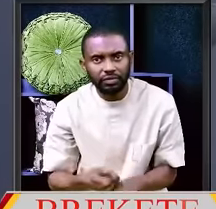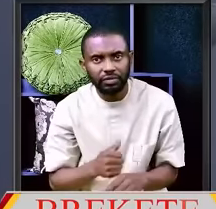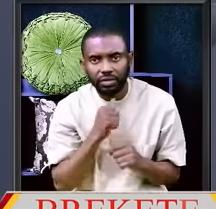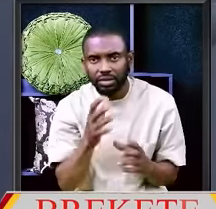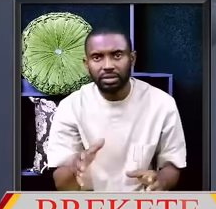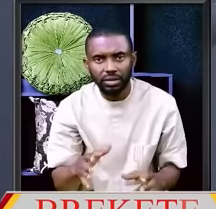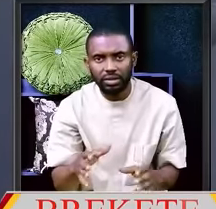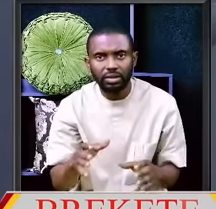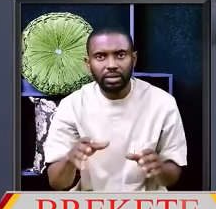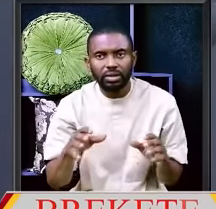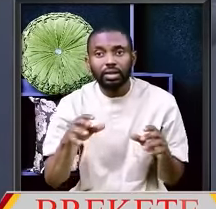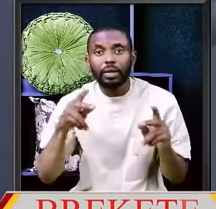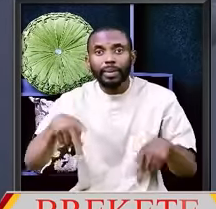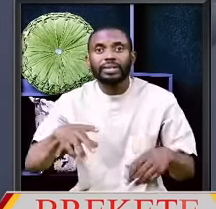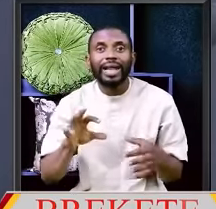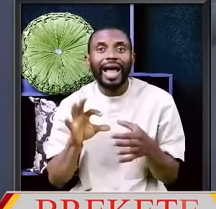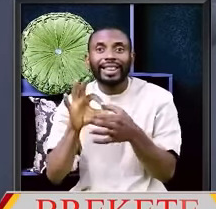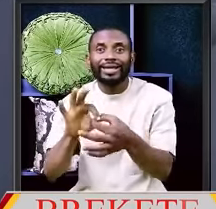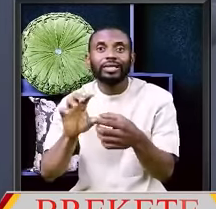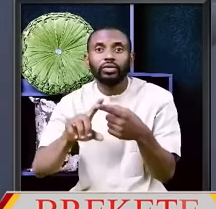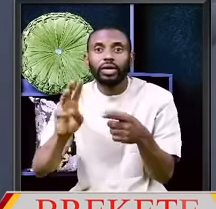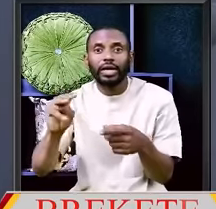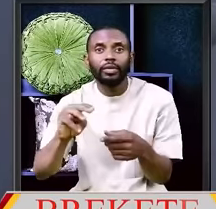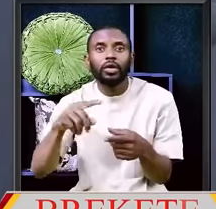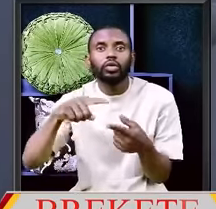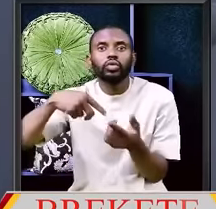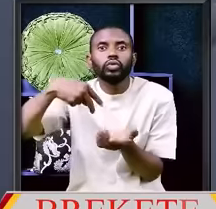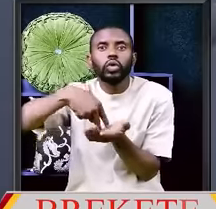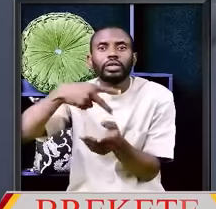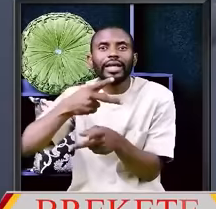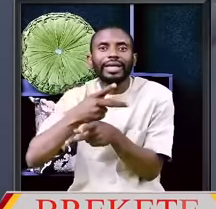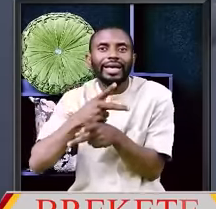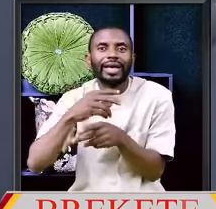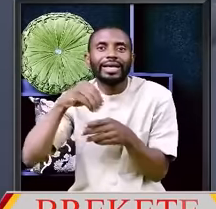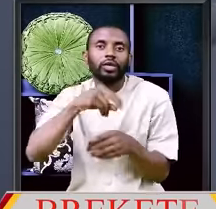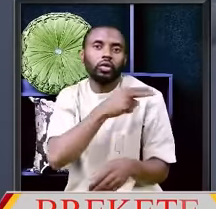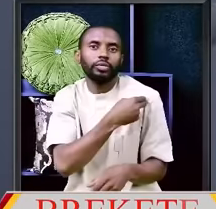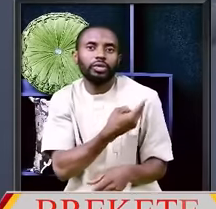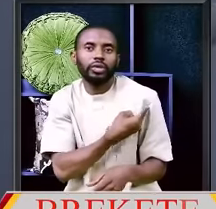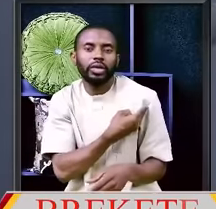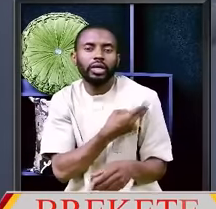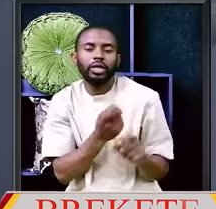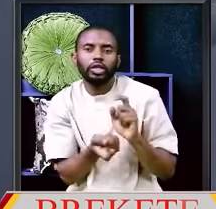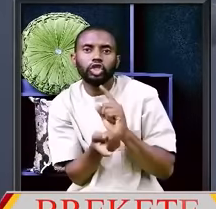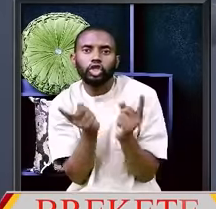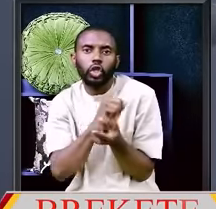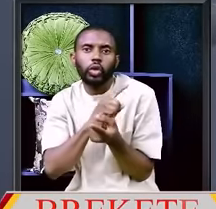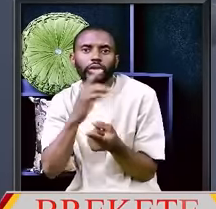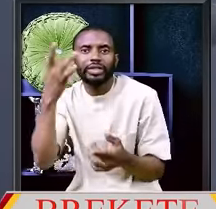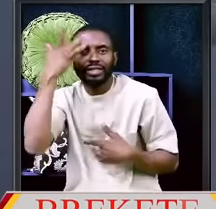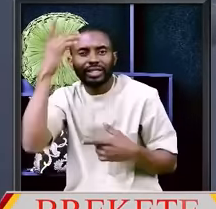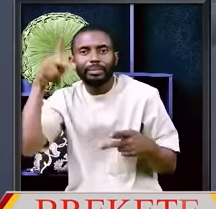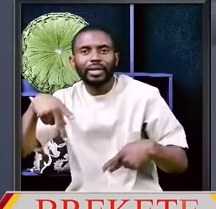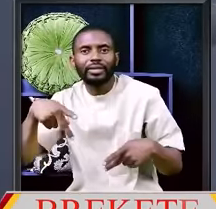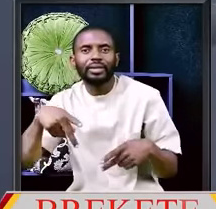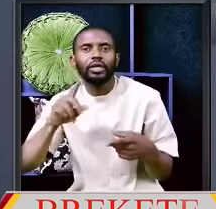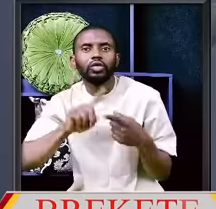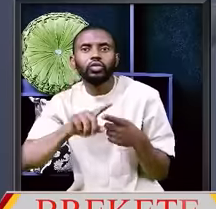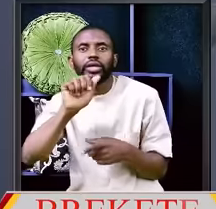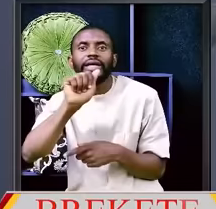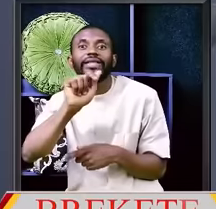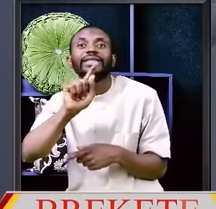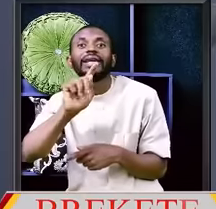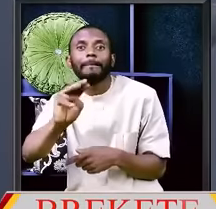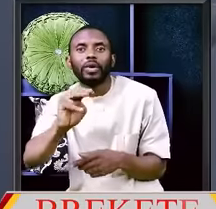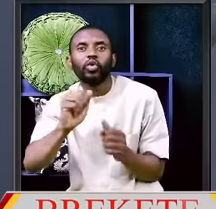The person where they attach to him, make him nursing for hospital. Now, he turn the sick man to ATM